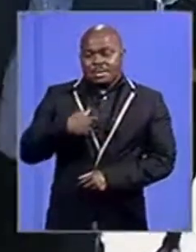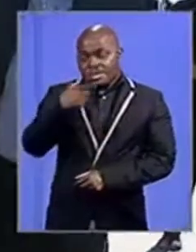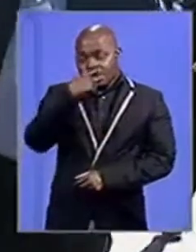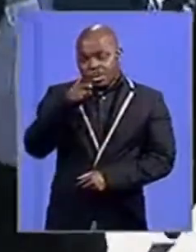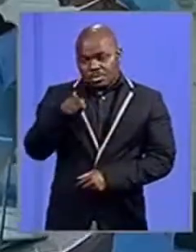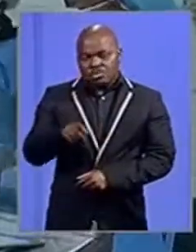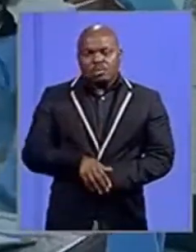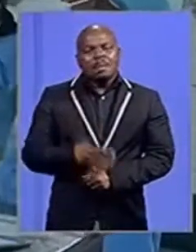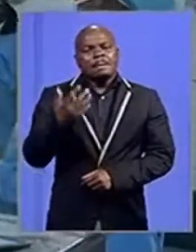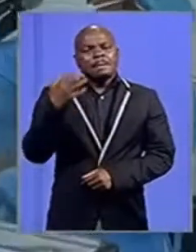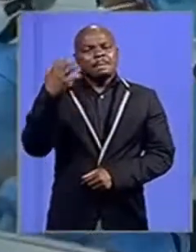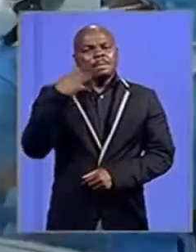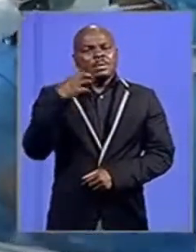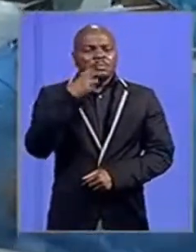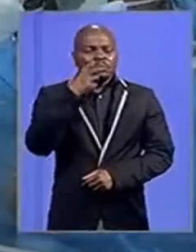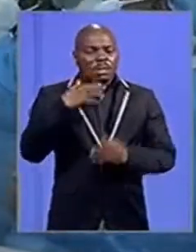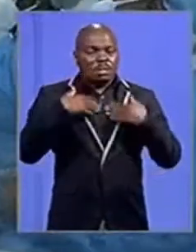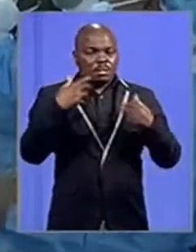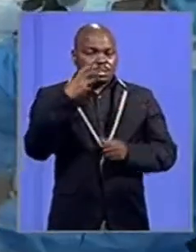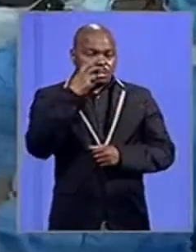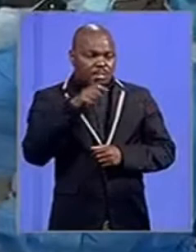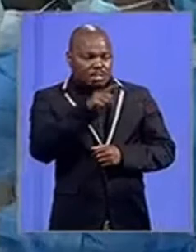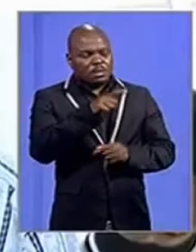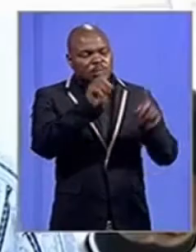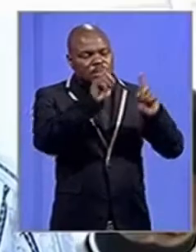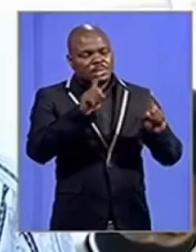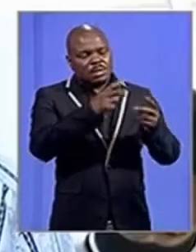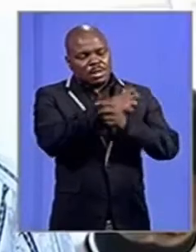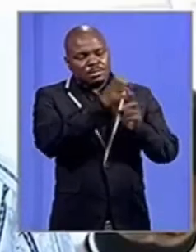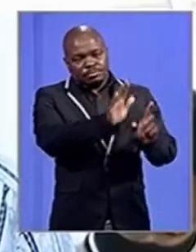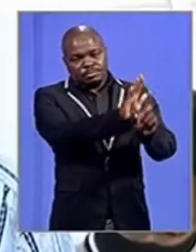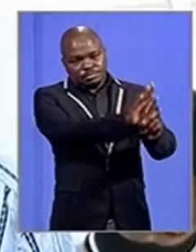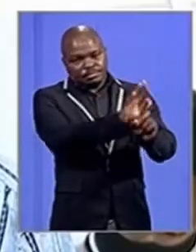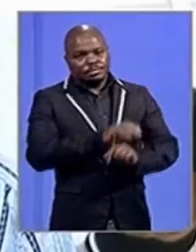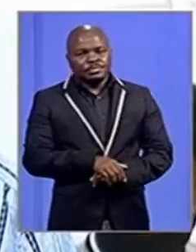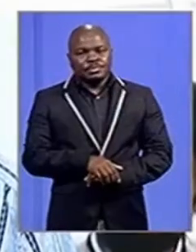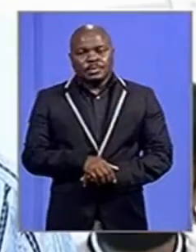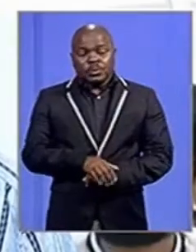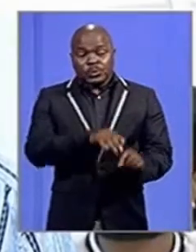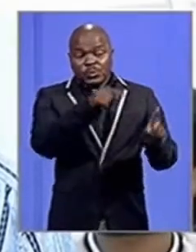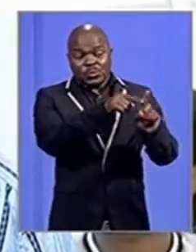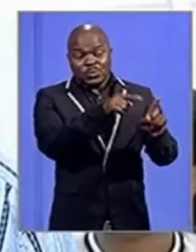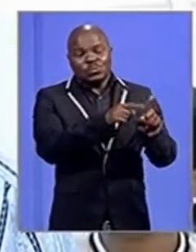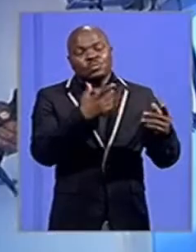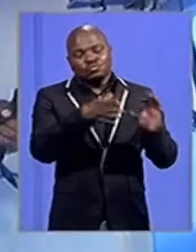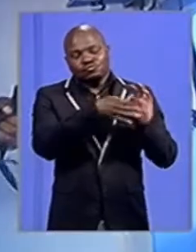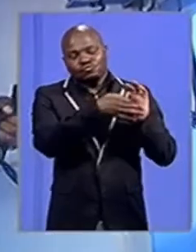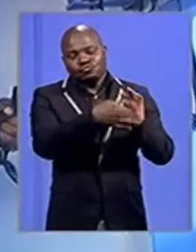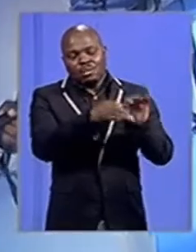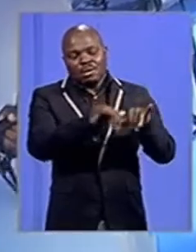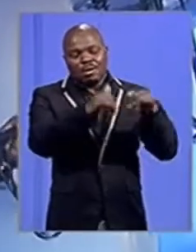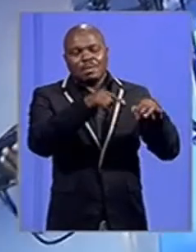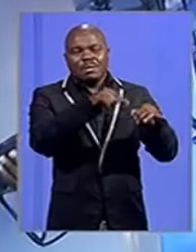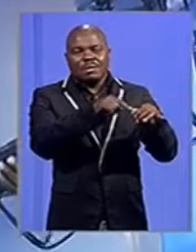neetse tona ya boitekanelo Ngaka Zweli Mkhize matsatsi a kgethegileng a boikhutso. Go begwa fa Mkhize a ne a na le kgolagano le bangwe mo setheong